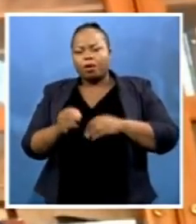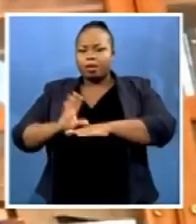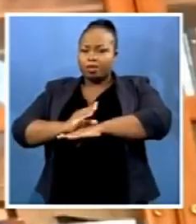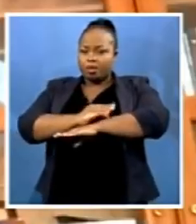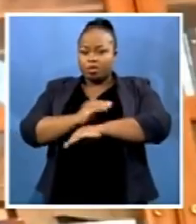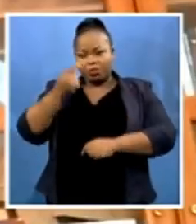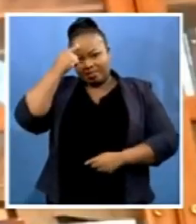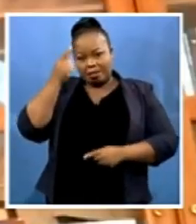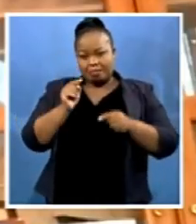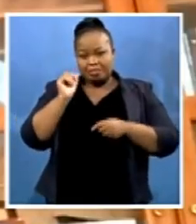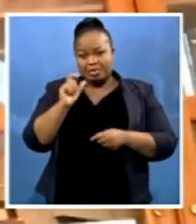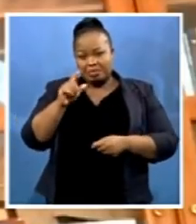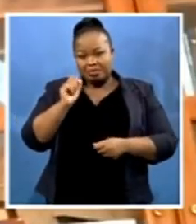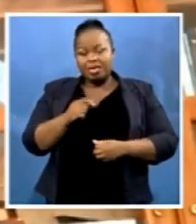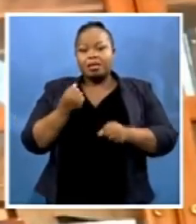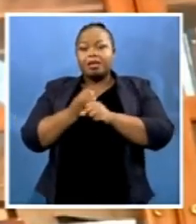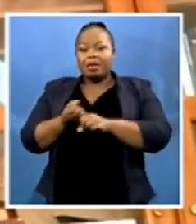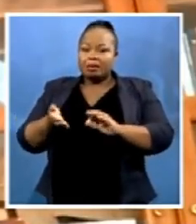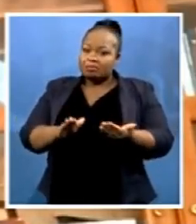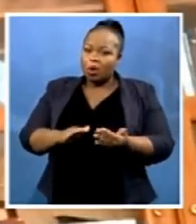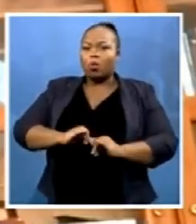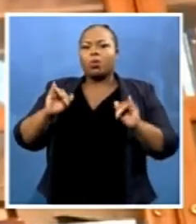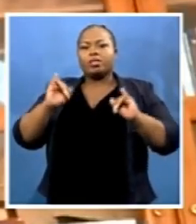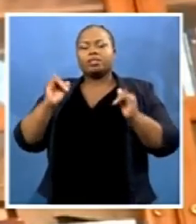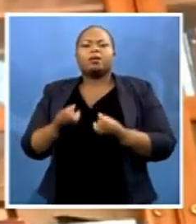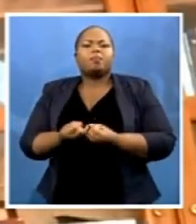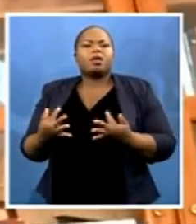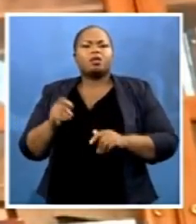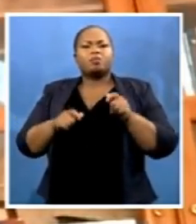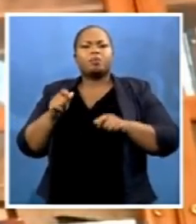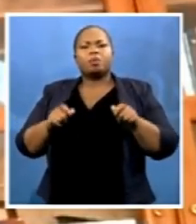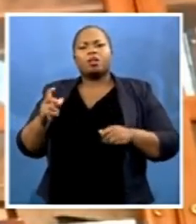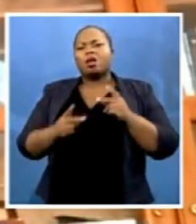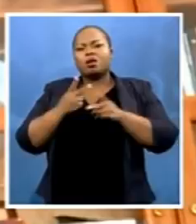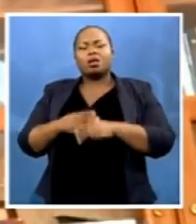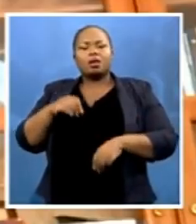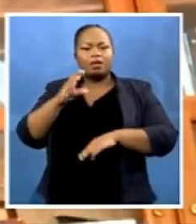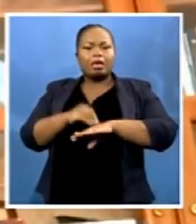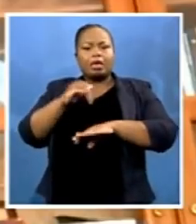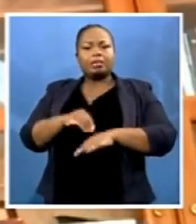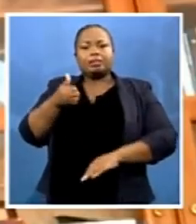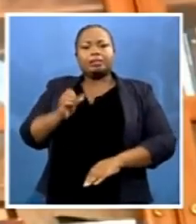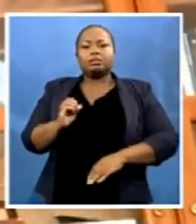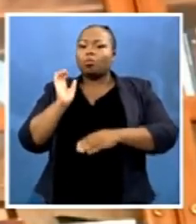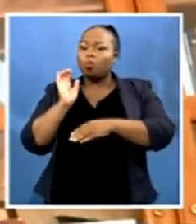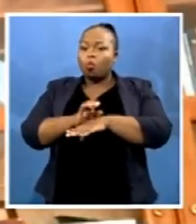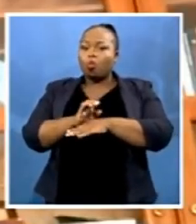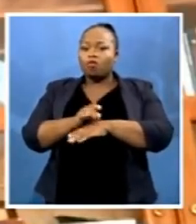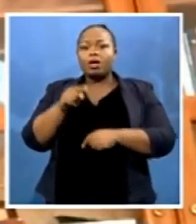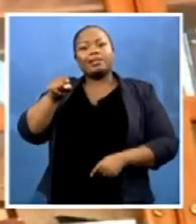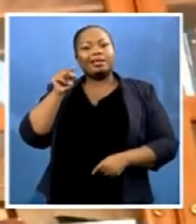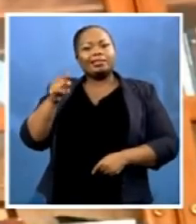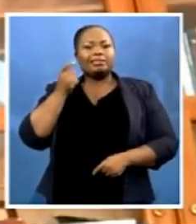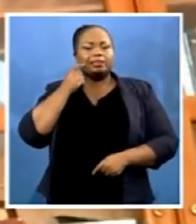and the most of the people have also been above the age of 60. Particularly, we've seen the experience of what's happening in the